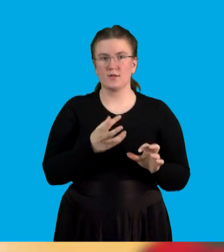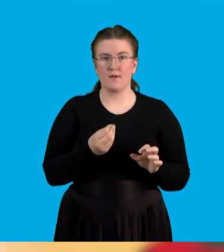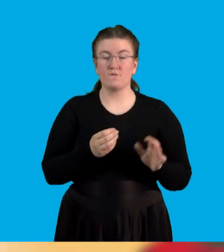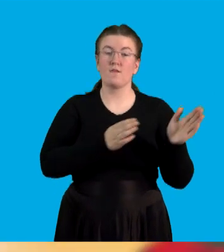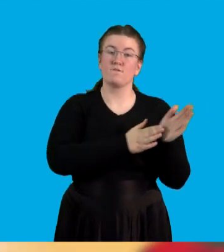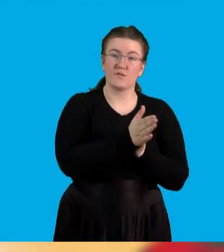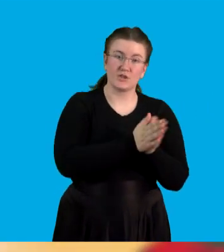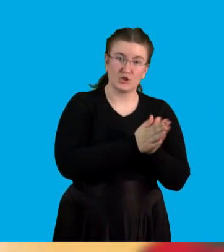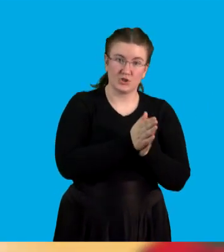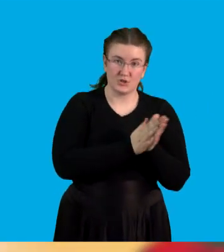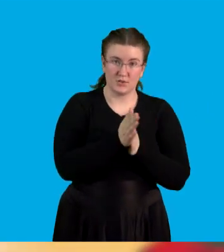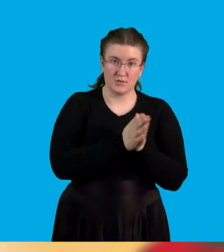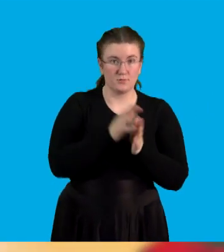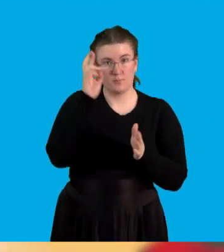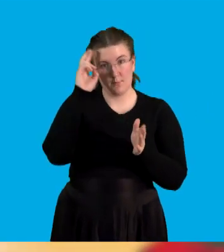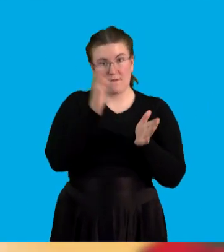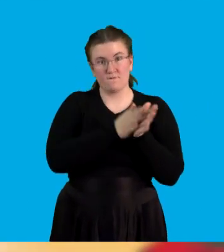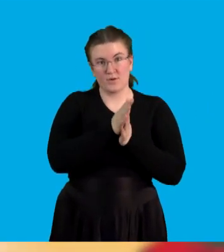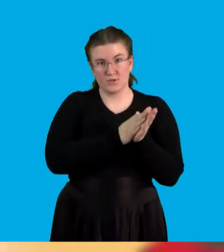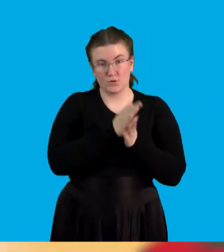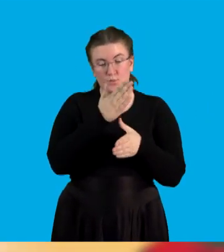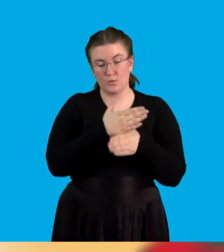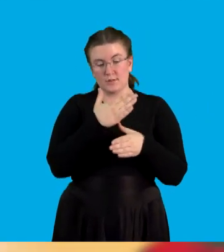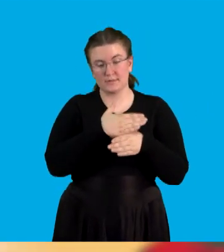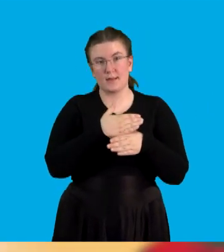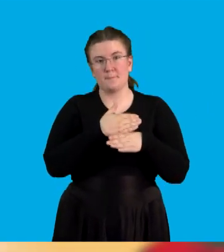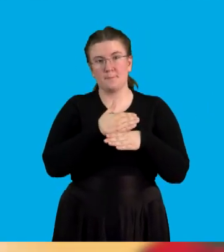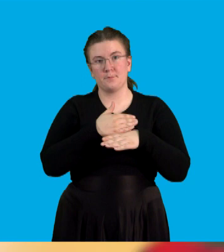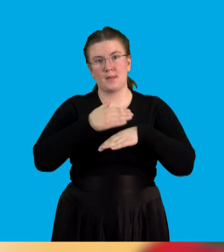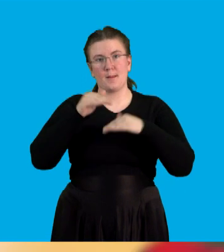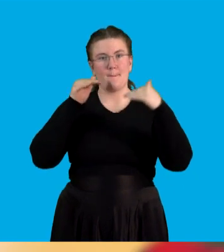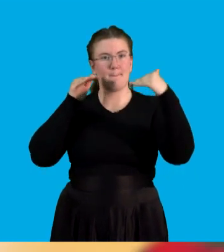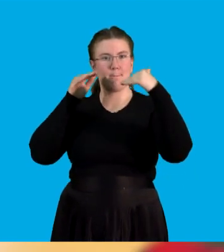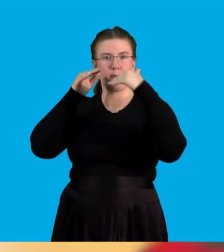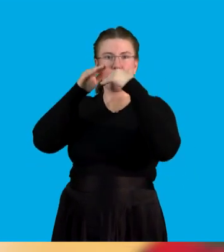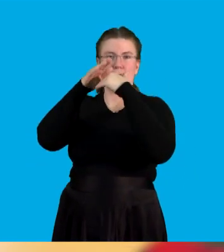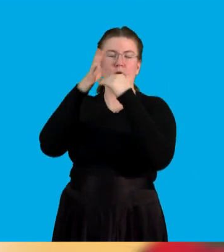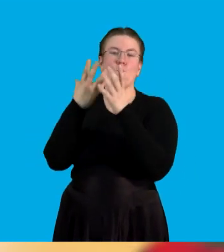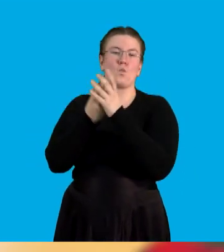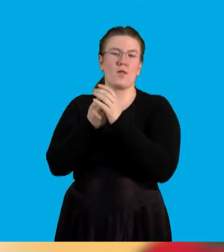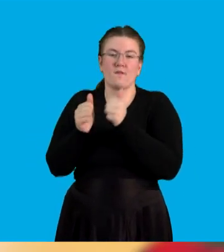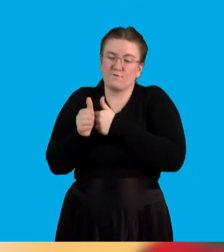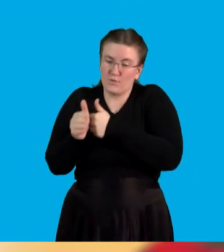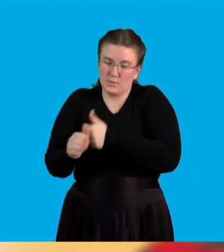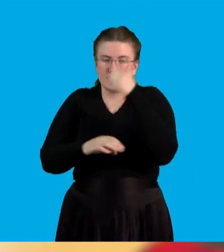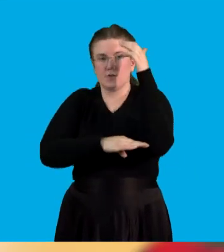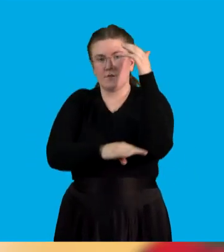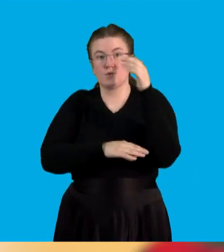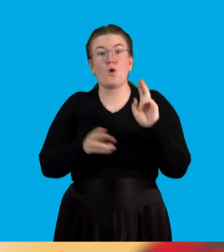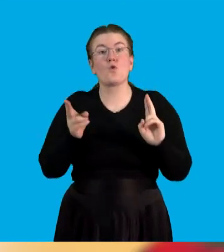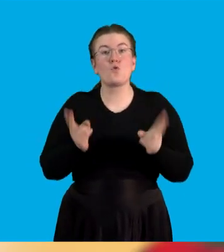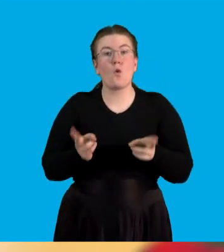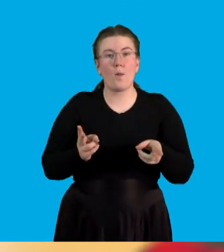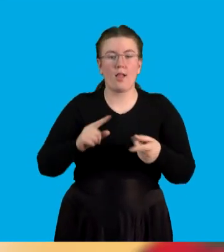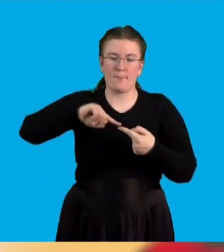surface. We have the frictional force. Remember, frictional force is parallel to the surface. It acts parallel to the surface. And the normal